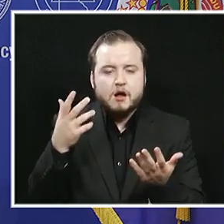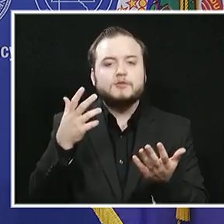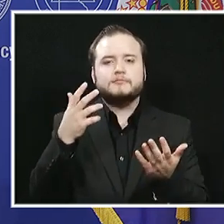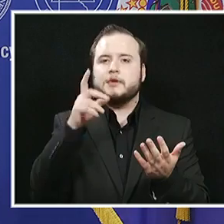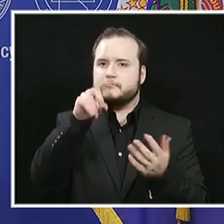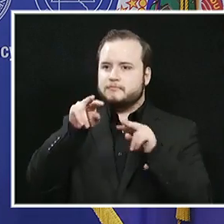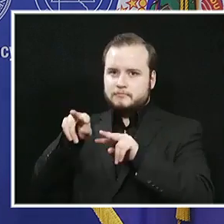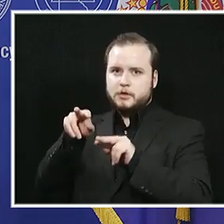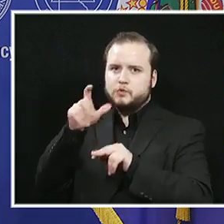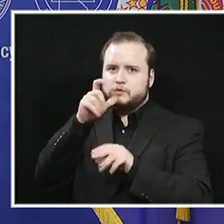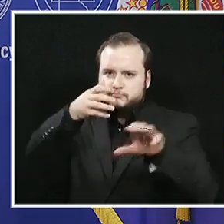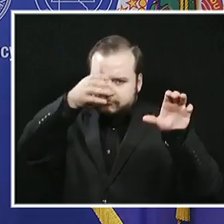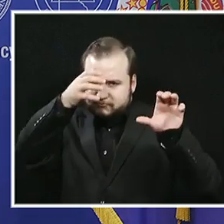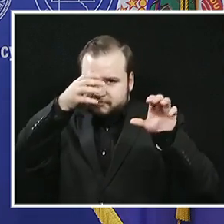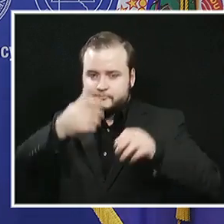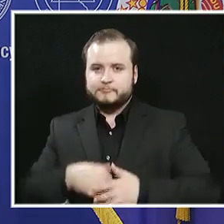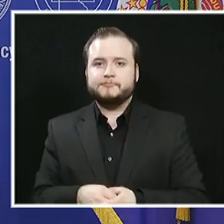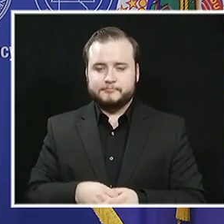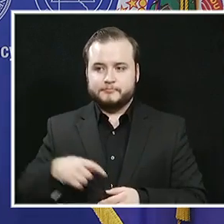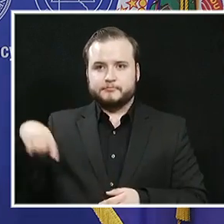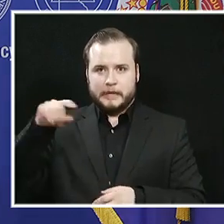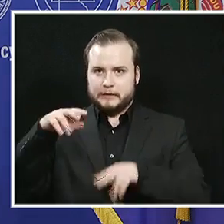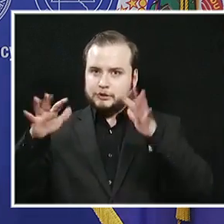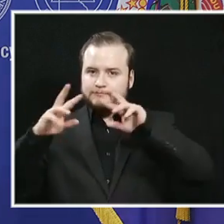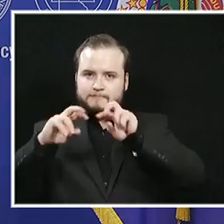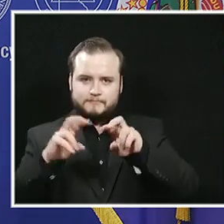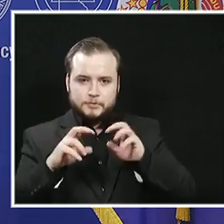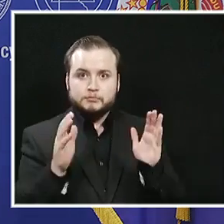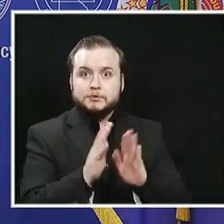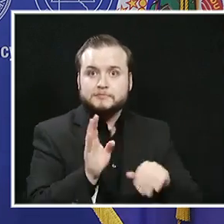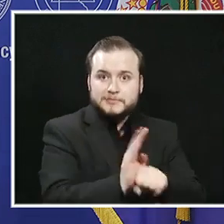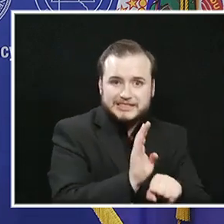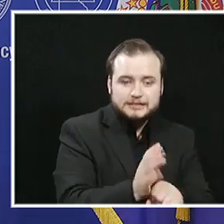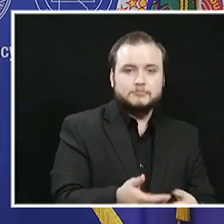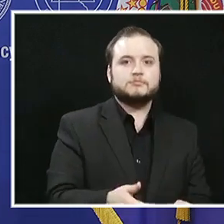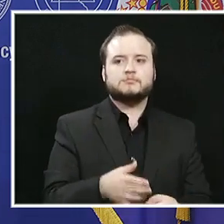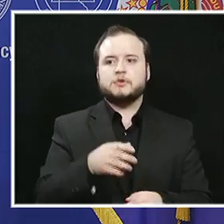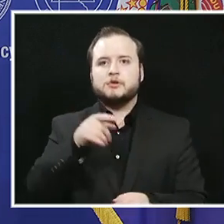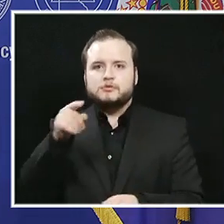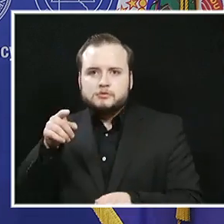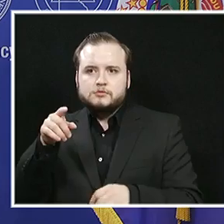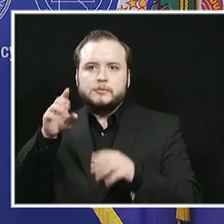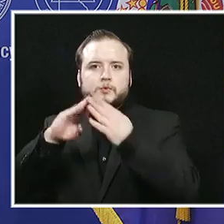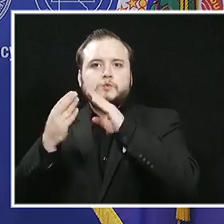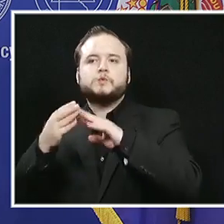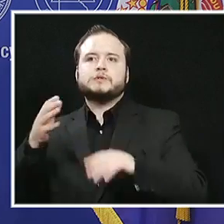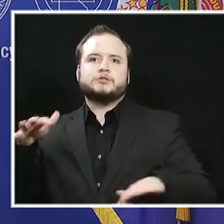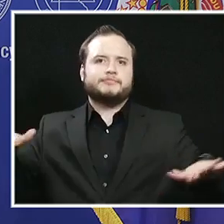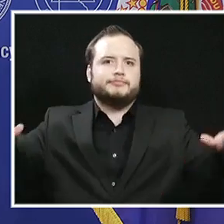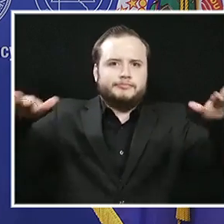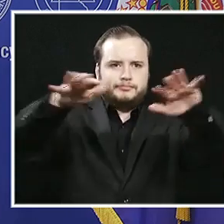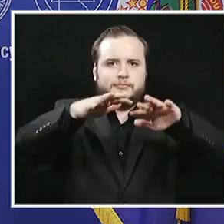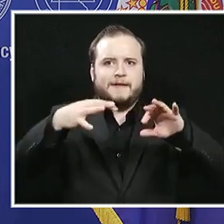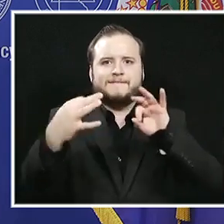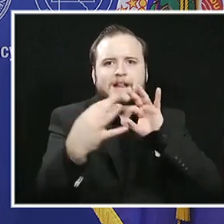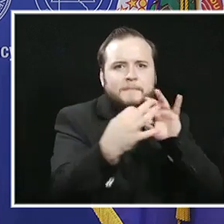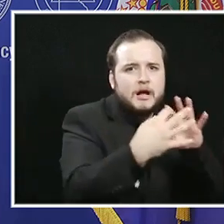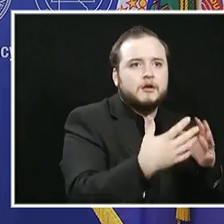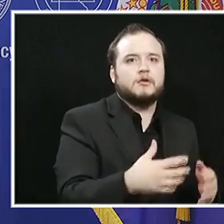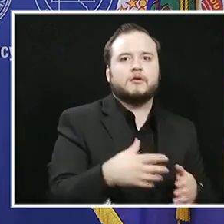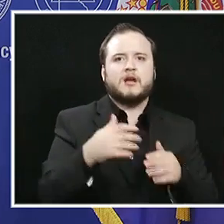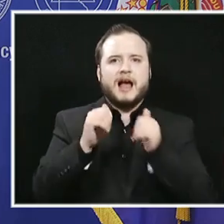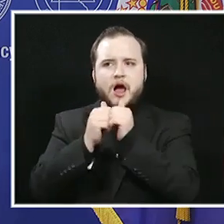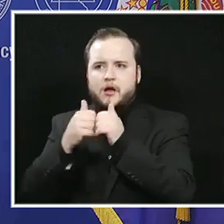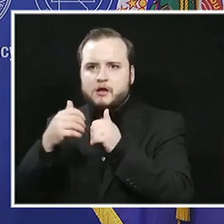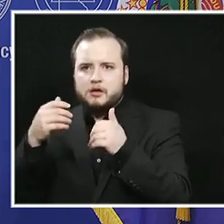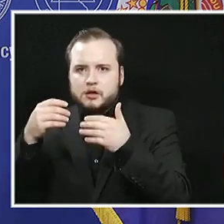business owners to all the community organizations we've been discussing with, this feedback and time that you've given us, this flexibility you've given us to understand how to get this right,